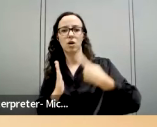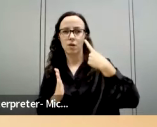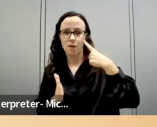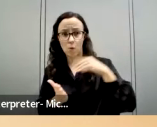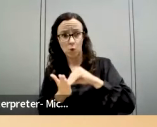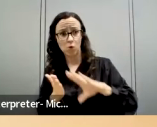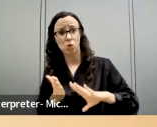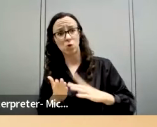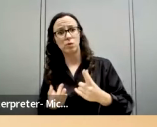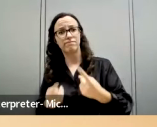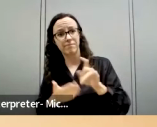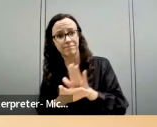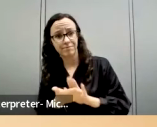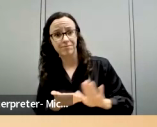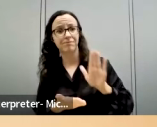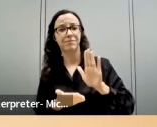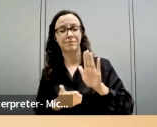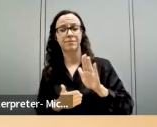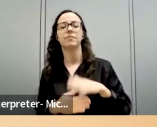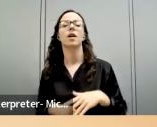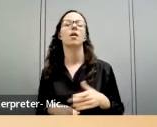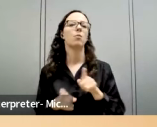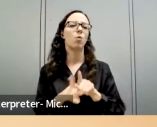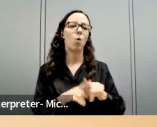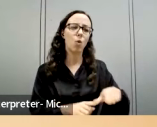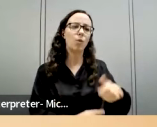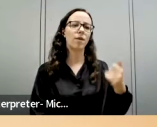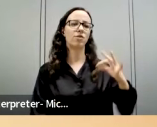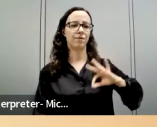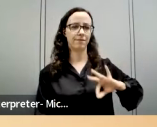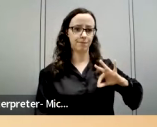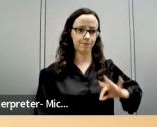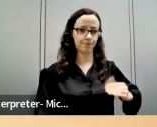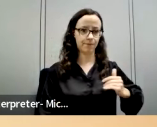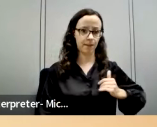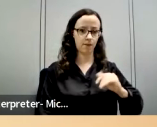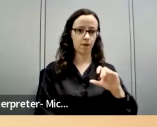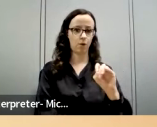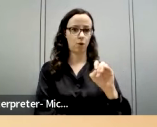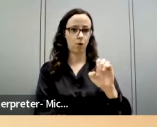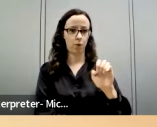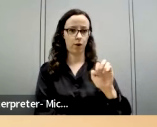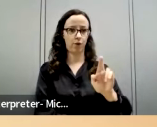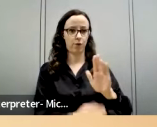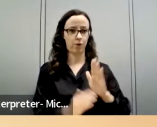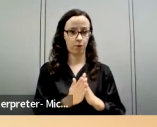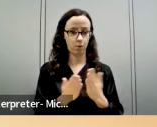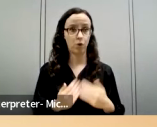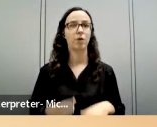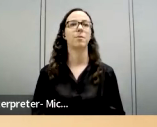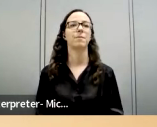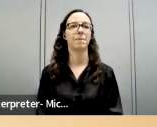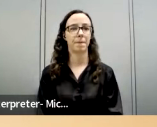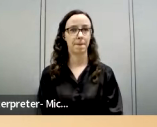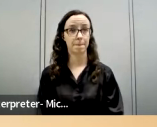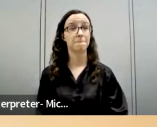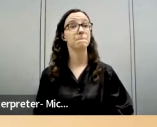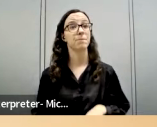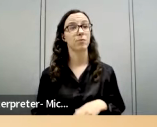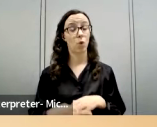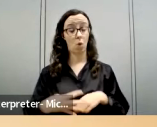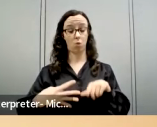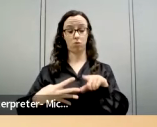their goals. But there are also lots of other benefits to having an OER textbook. One of them is access.